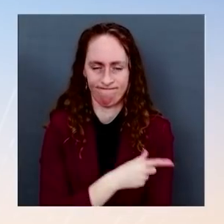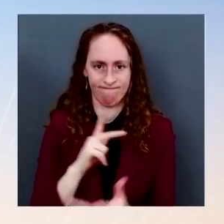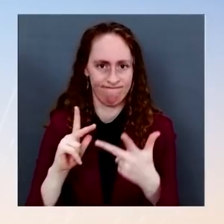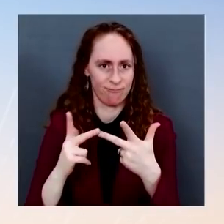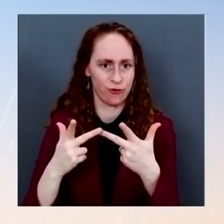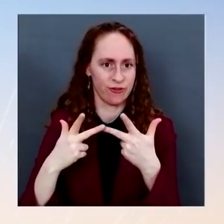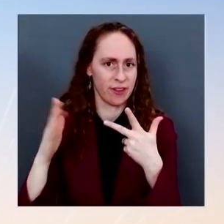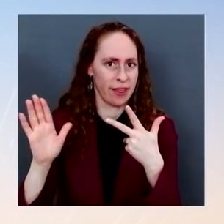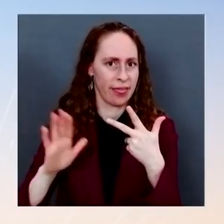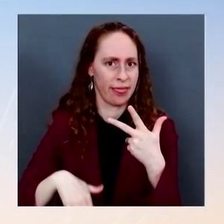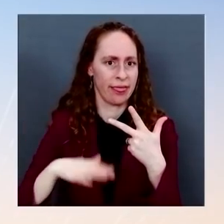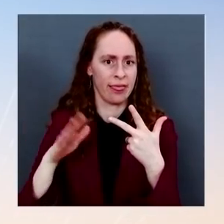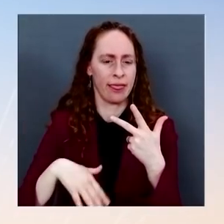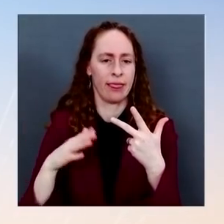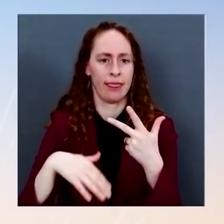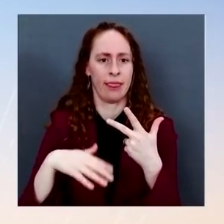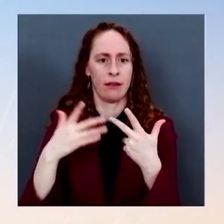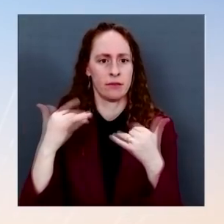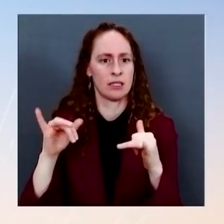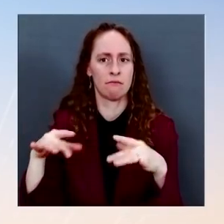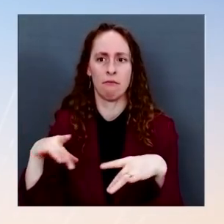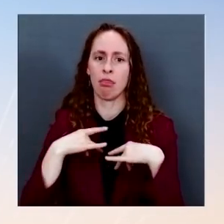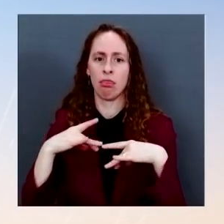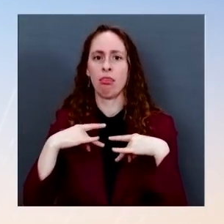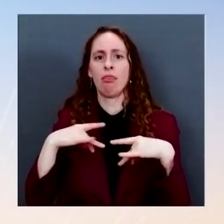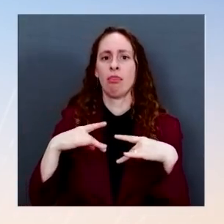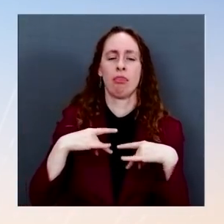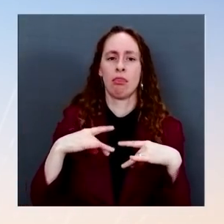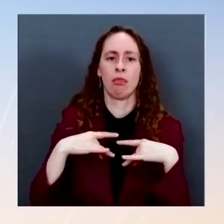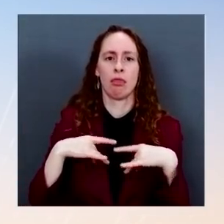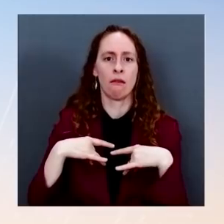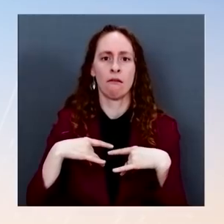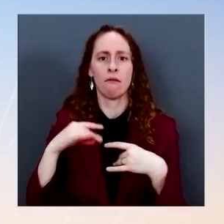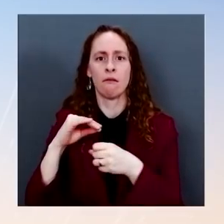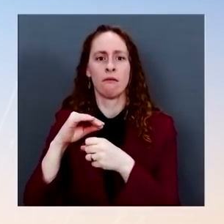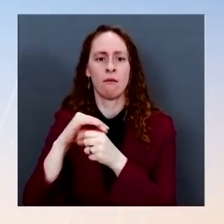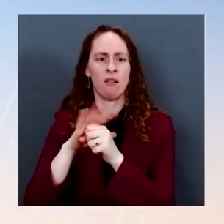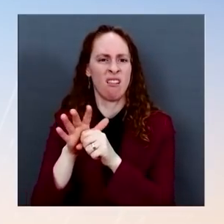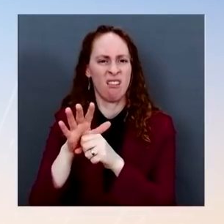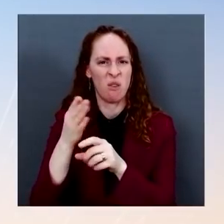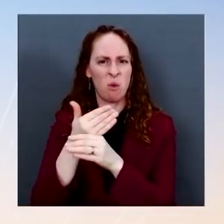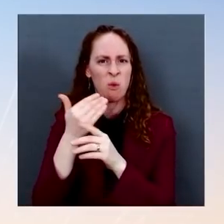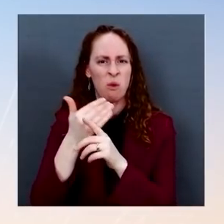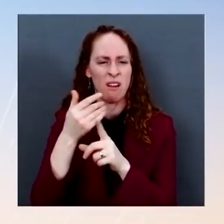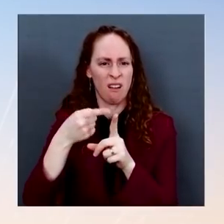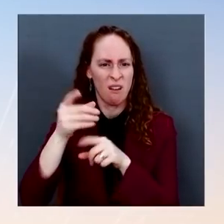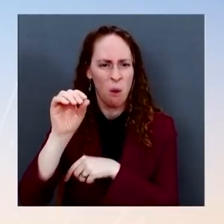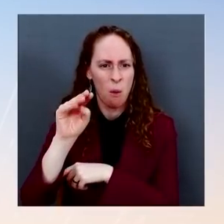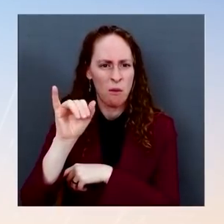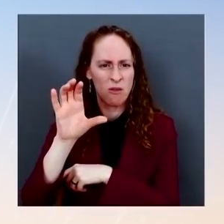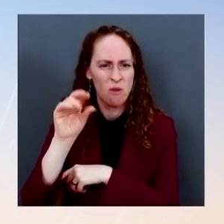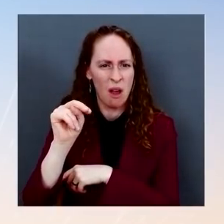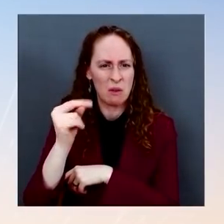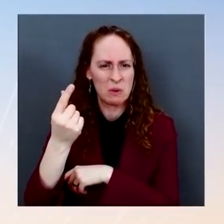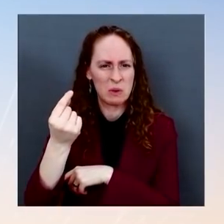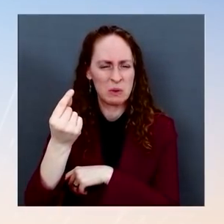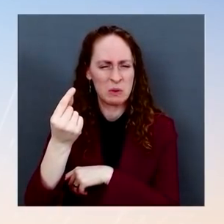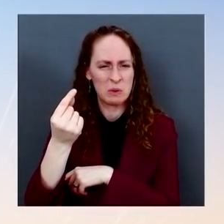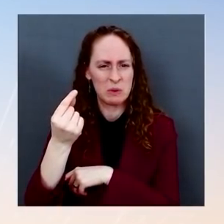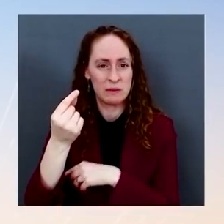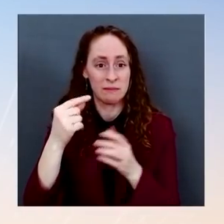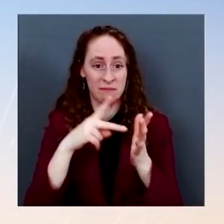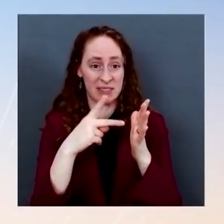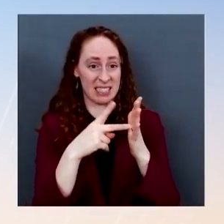timelines change? Do we need to, like, pretty substantially overhaul these guidance for the Omicron